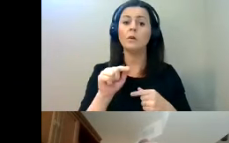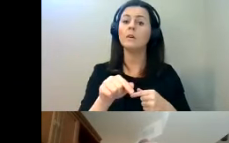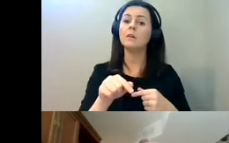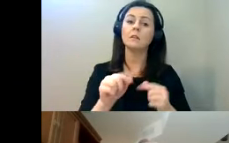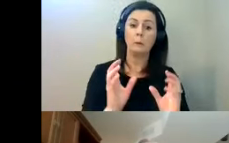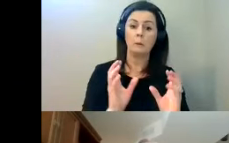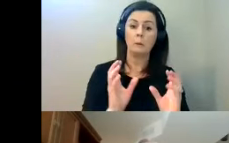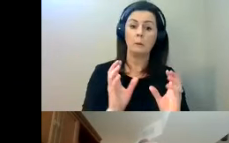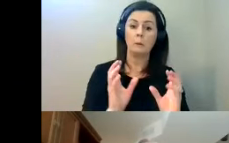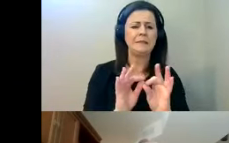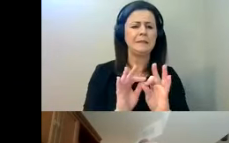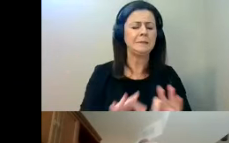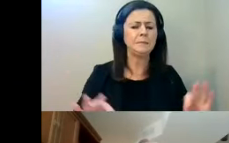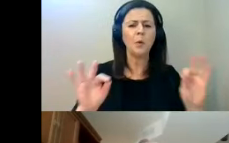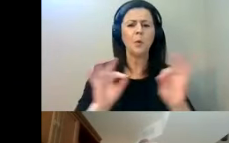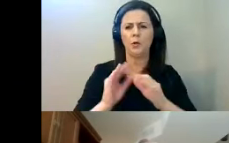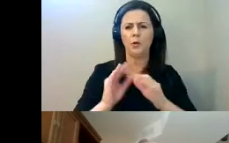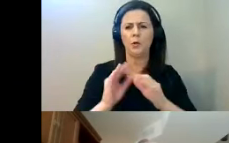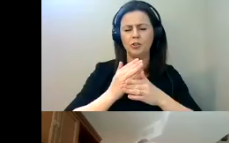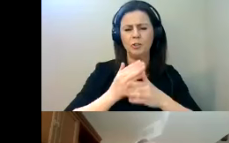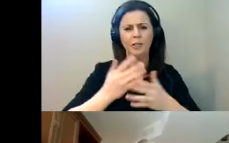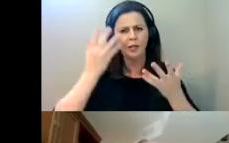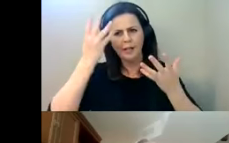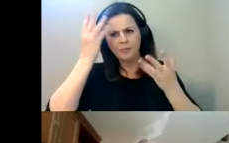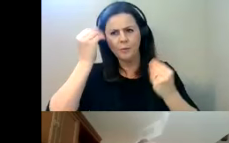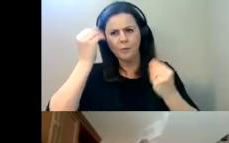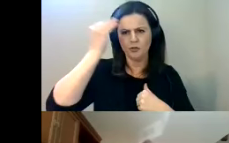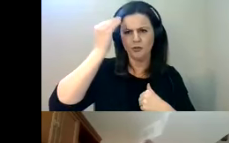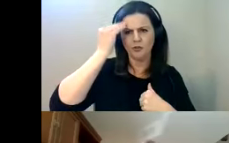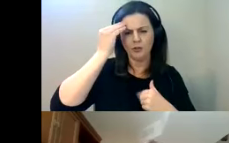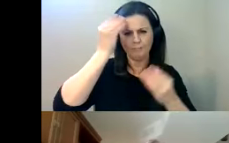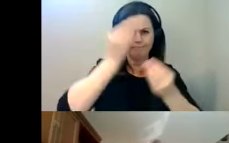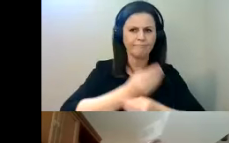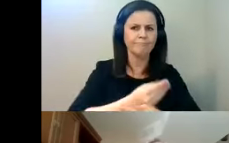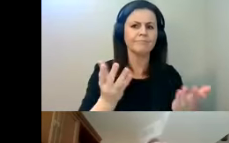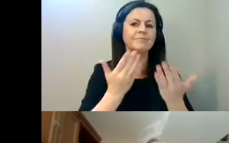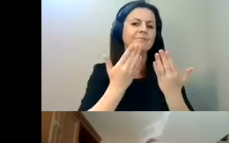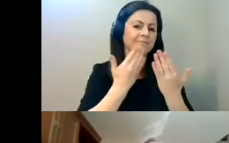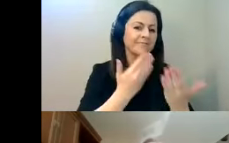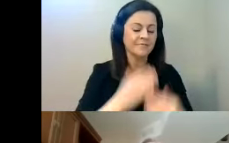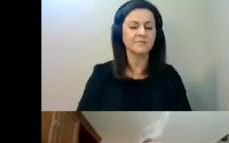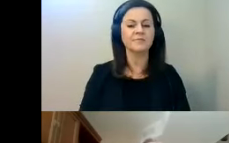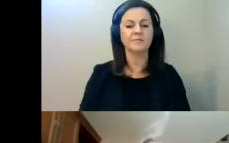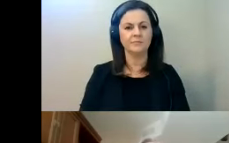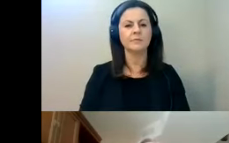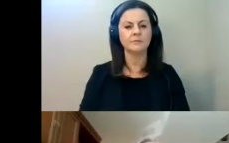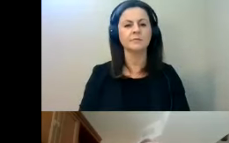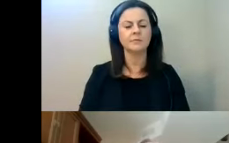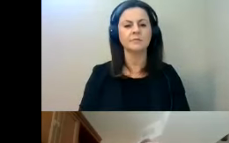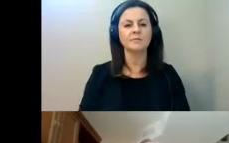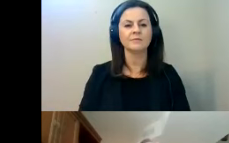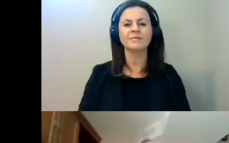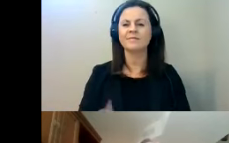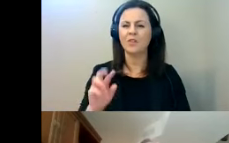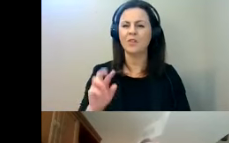to disseminate knowledge and information. So thank you so much. We're going to cover a bit of ground today, as Rianne pointed